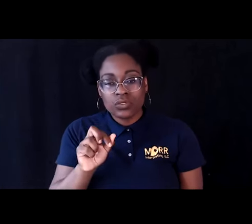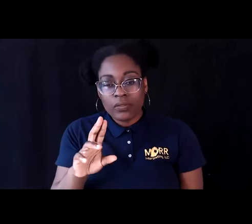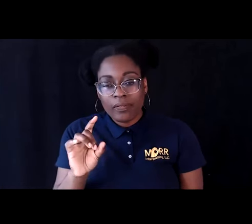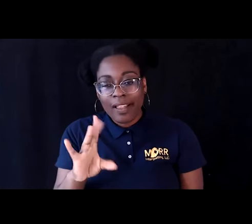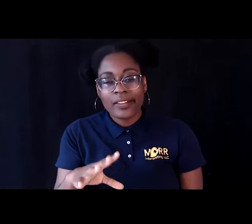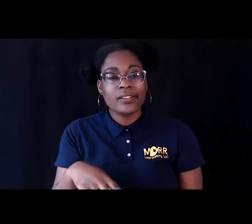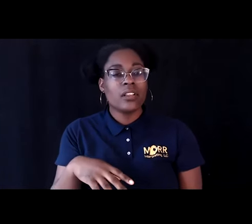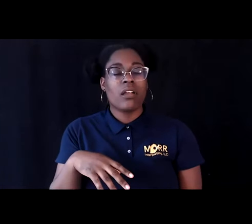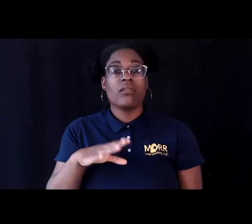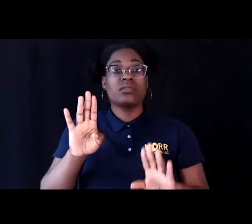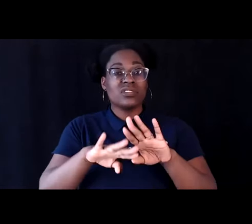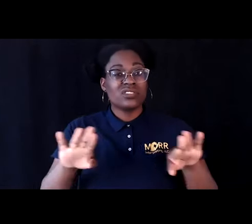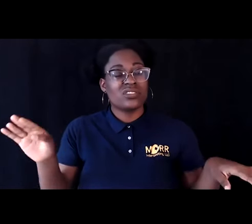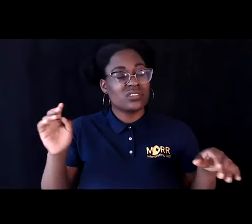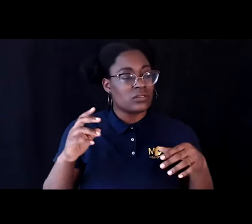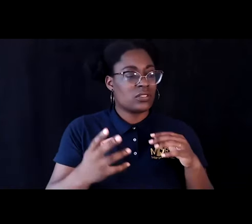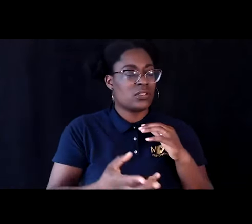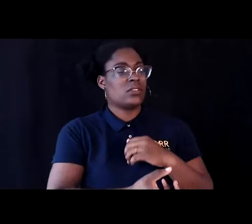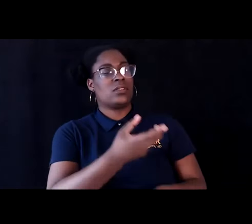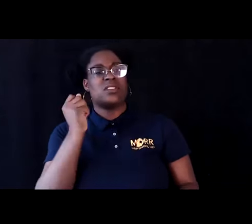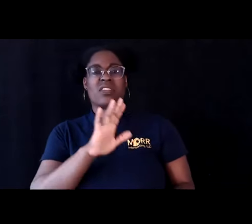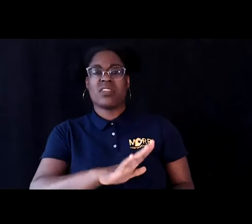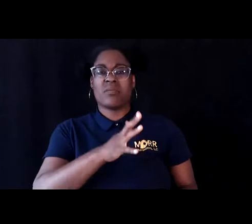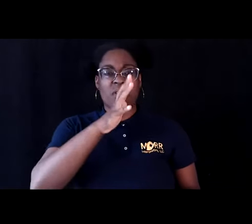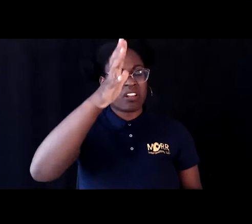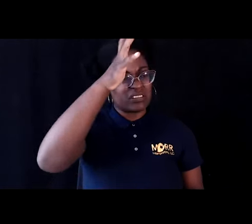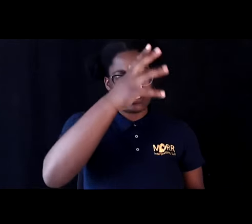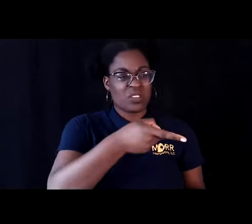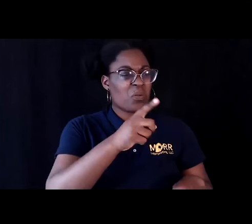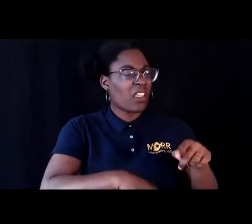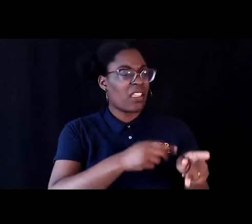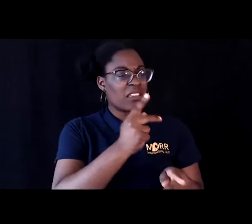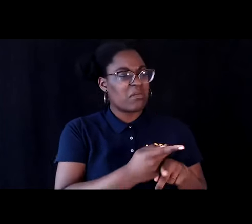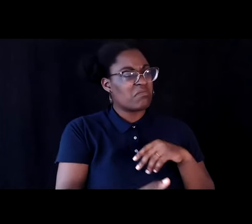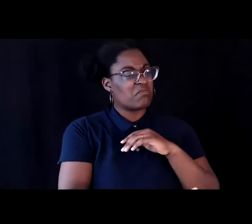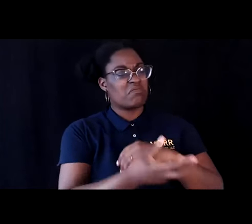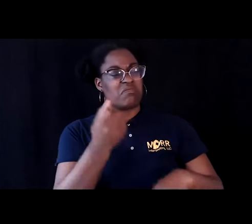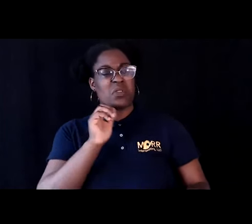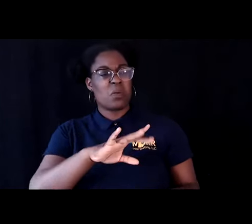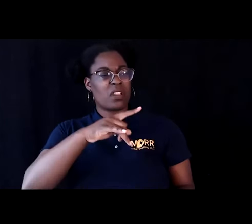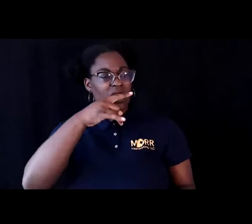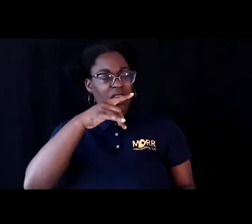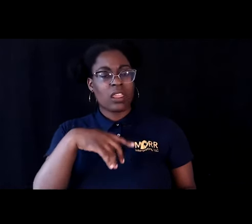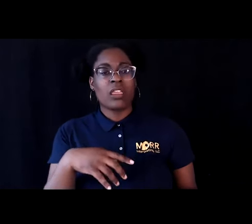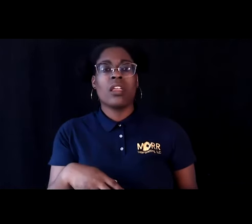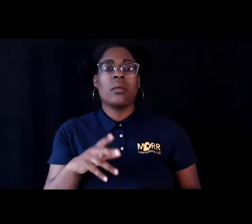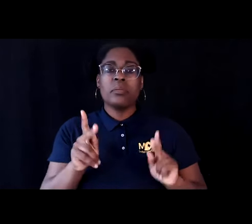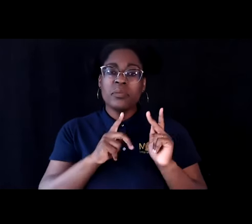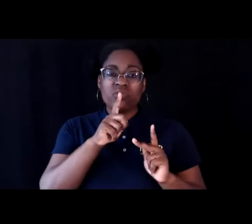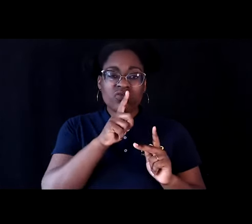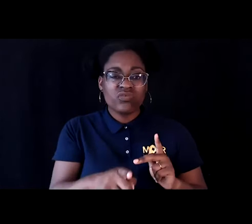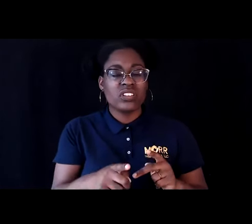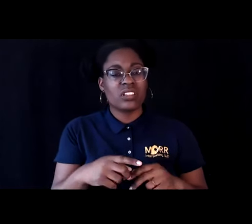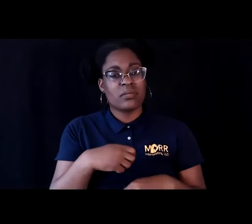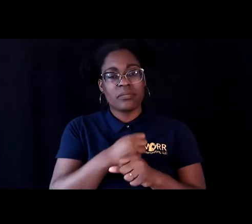children being snatched away from their parents, of people making difficult decisions to sell